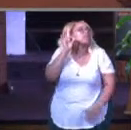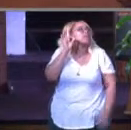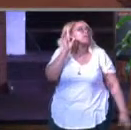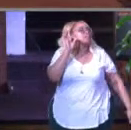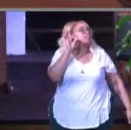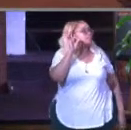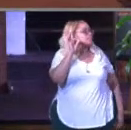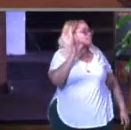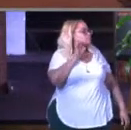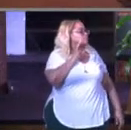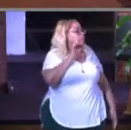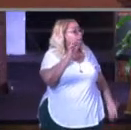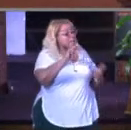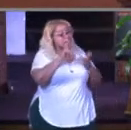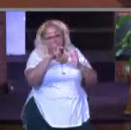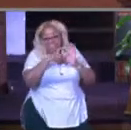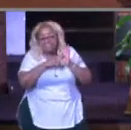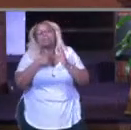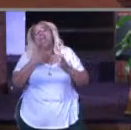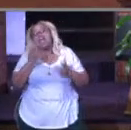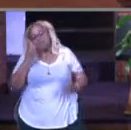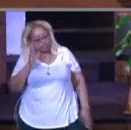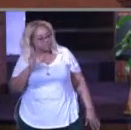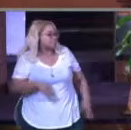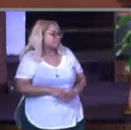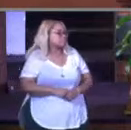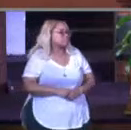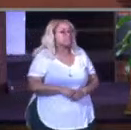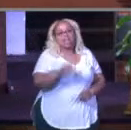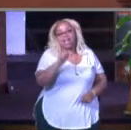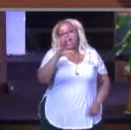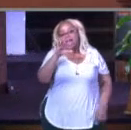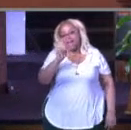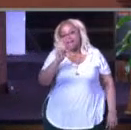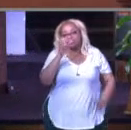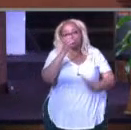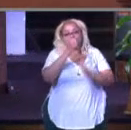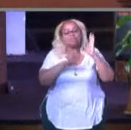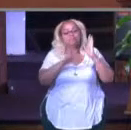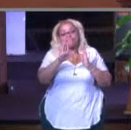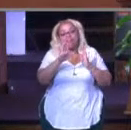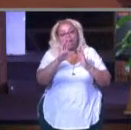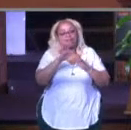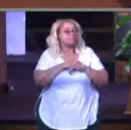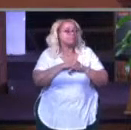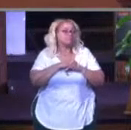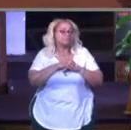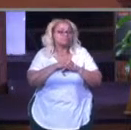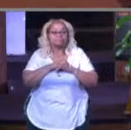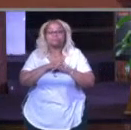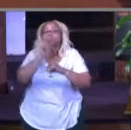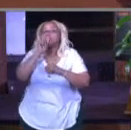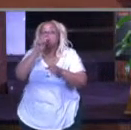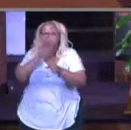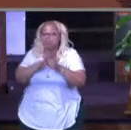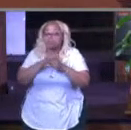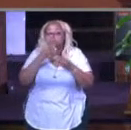Spirit. Need an example? I got one for you. Acts chapter 5, Ananias and Sapphira. They promised to sell their land